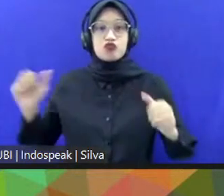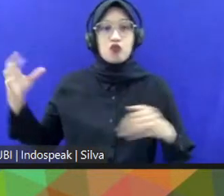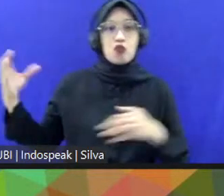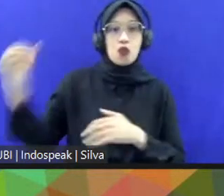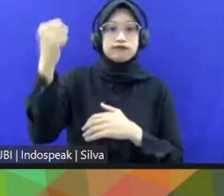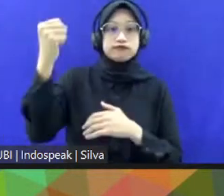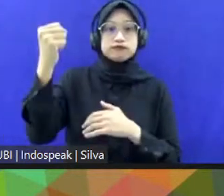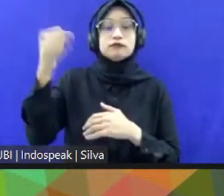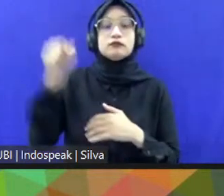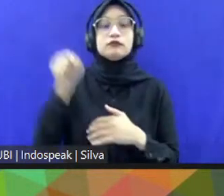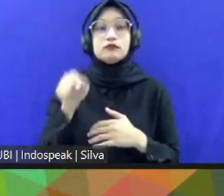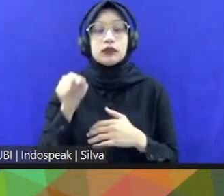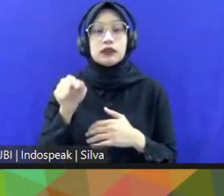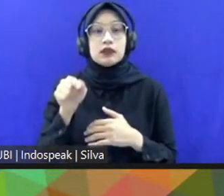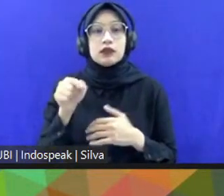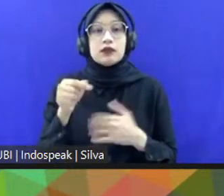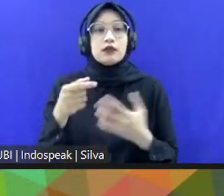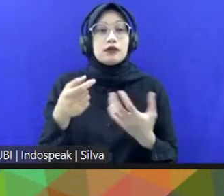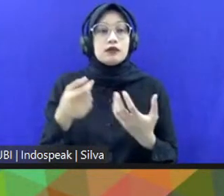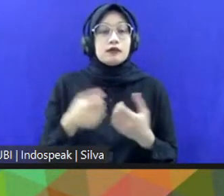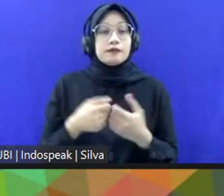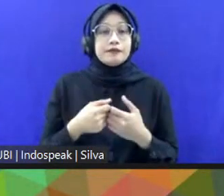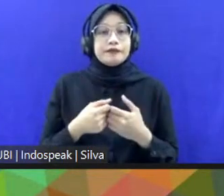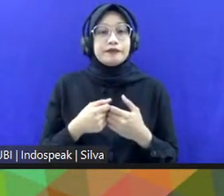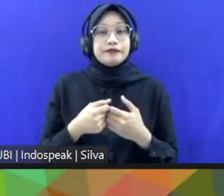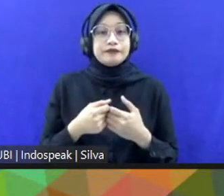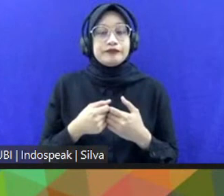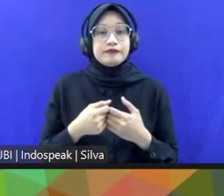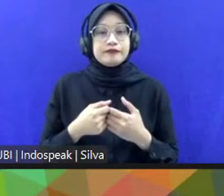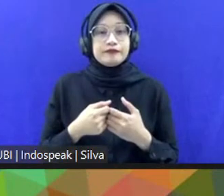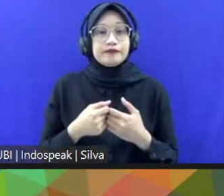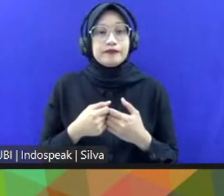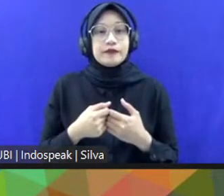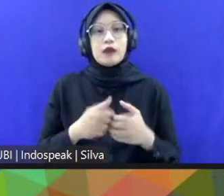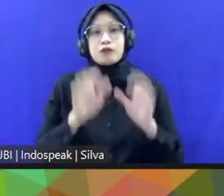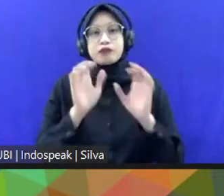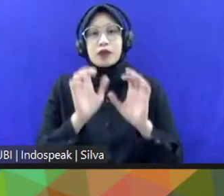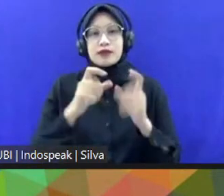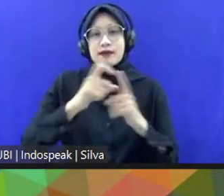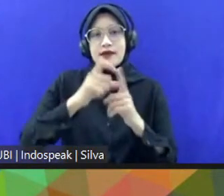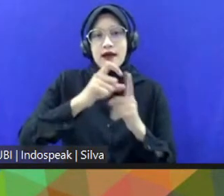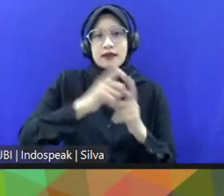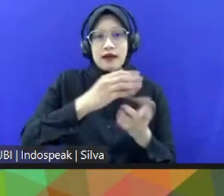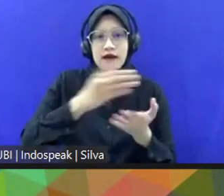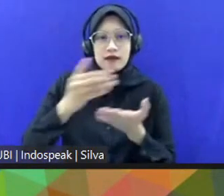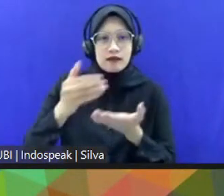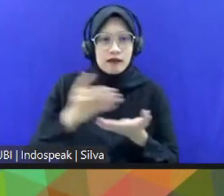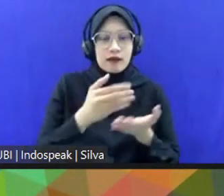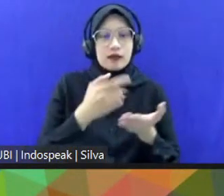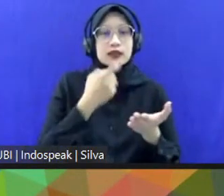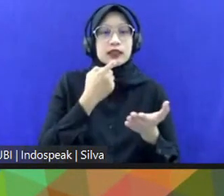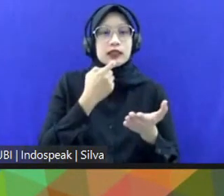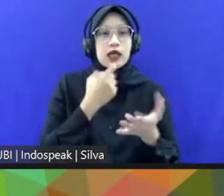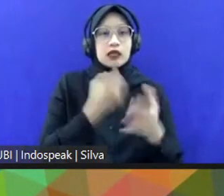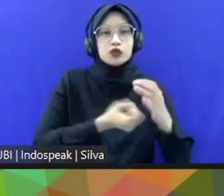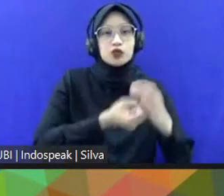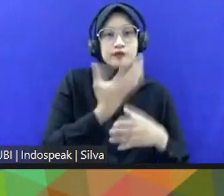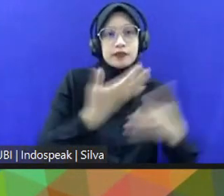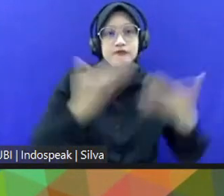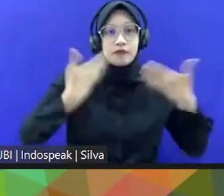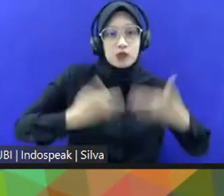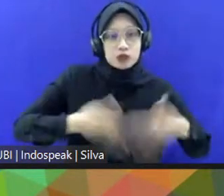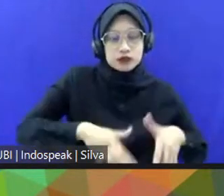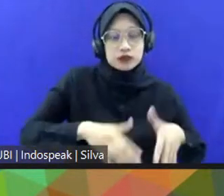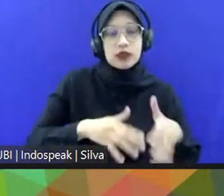the human resources, data and statisticians expert, along the way from